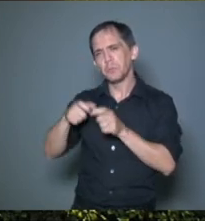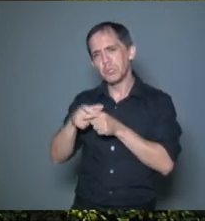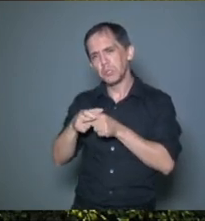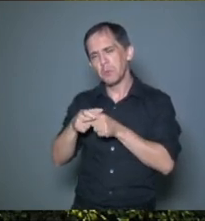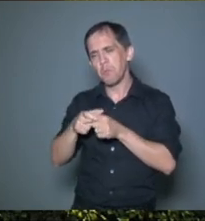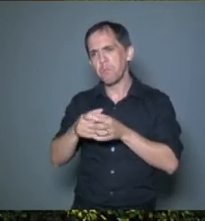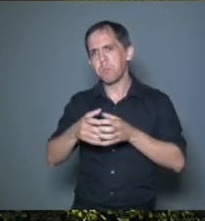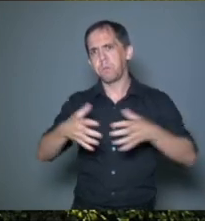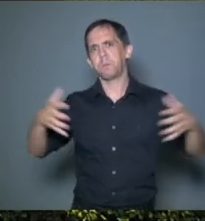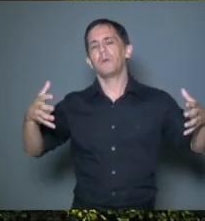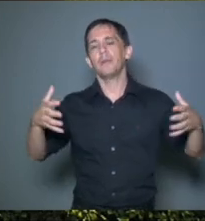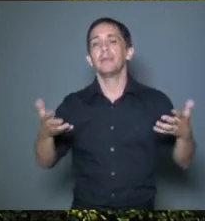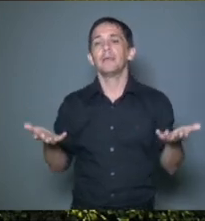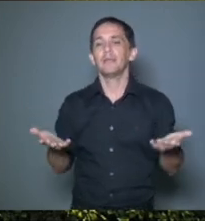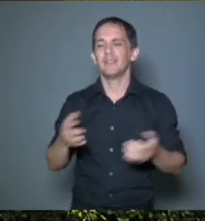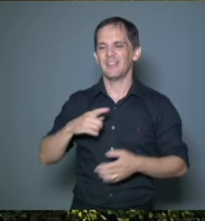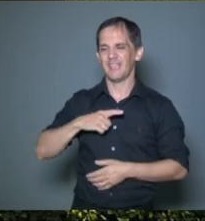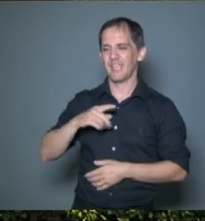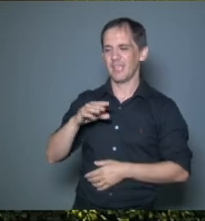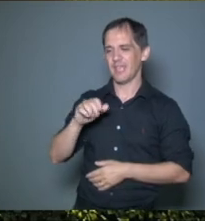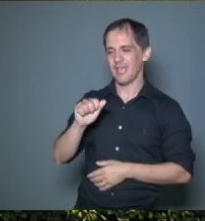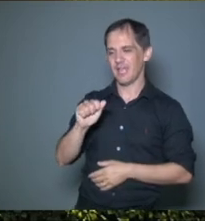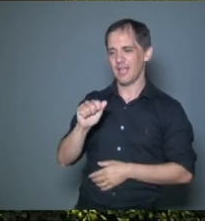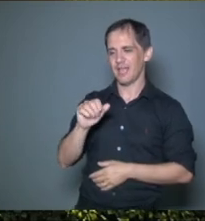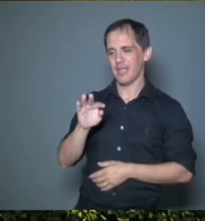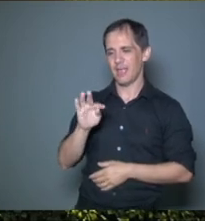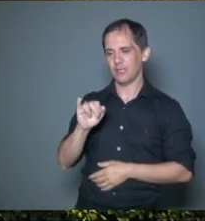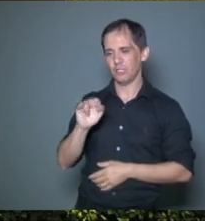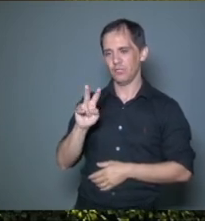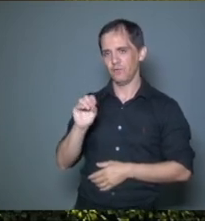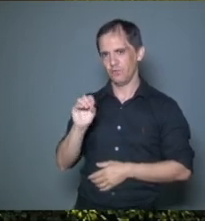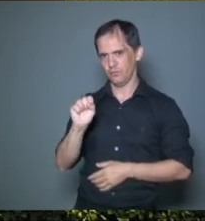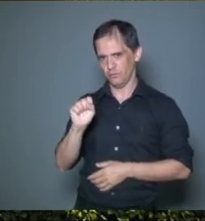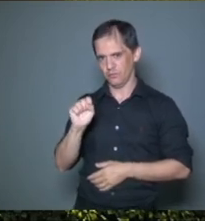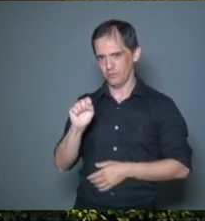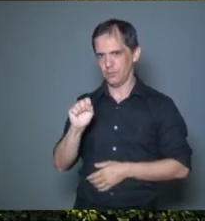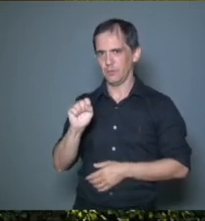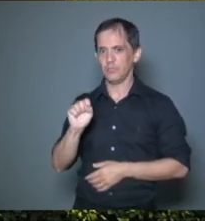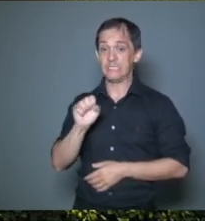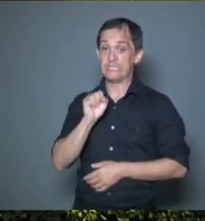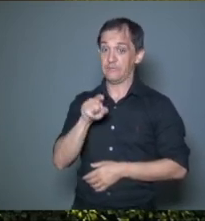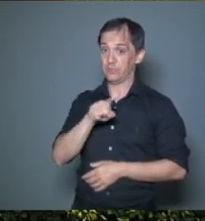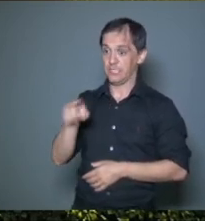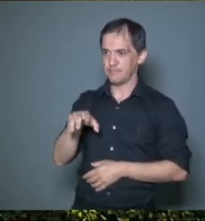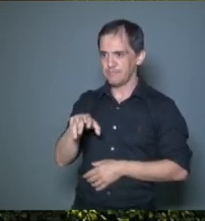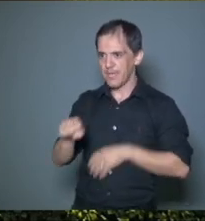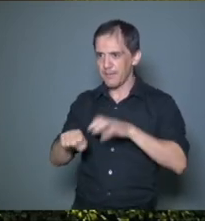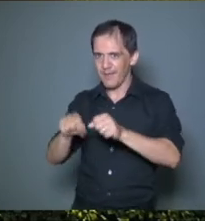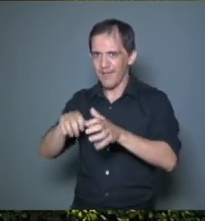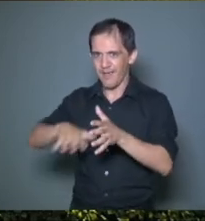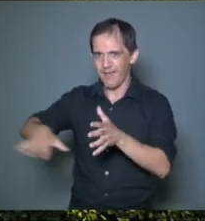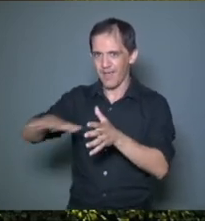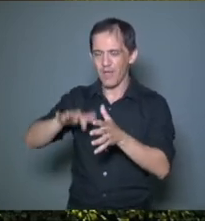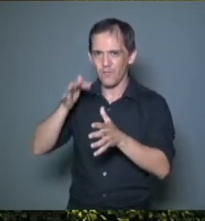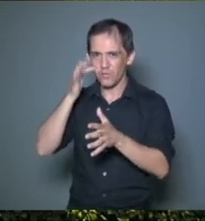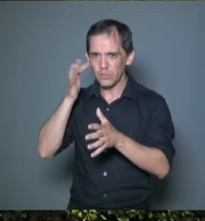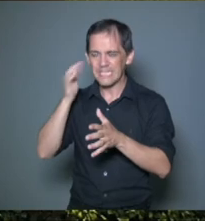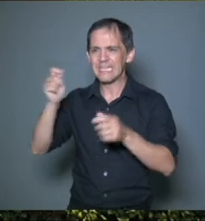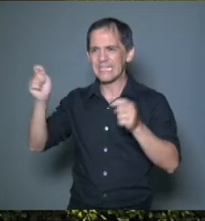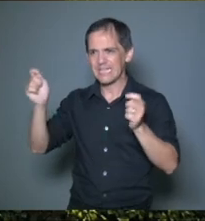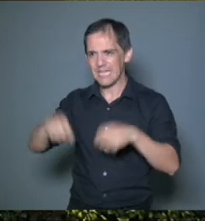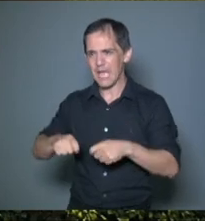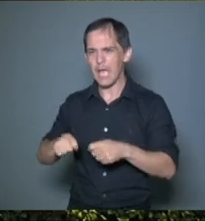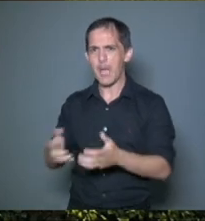is smaller than you originally thought. Have you mapped assets if you enter the fruit